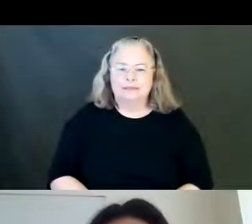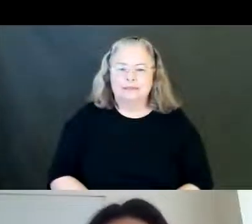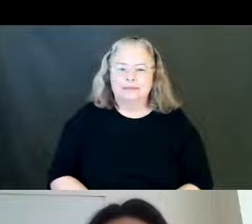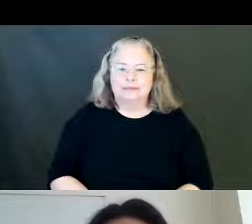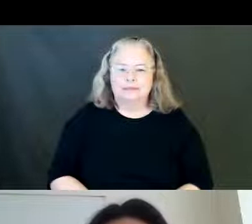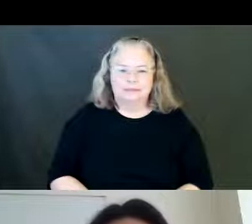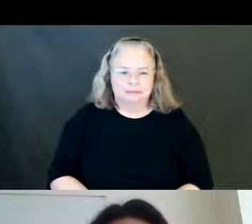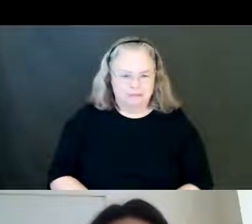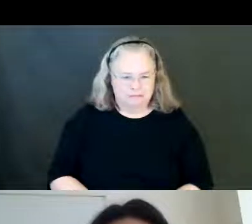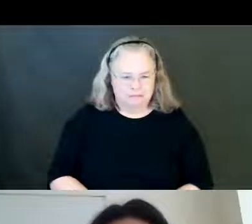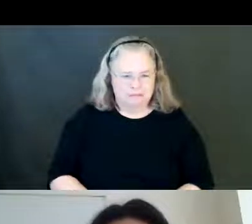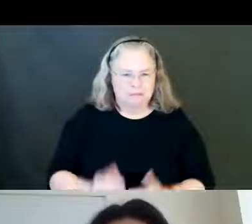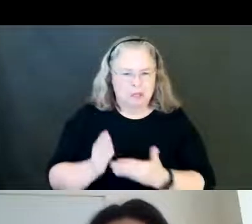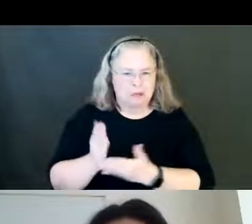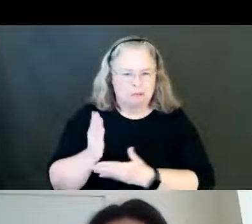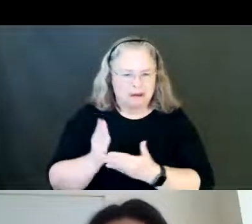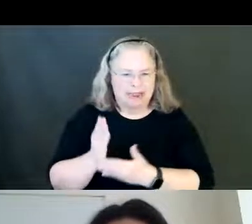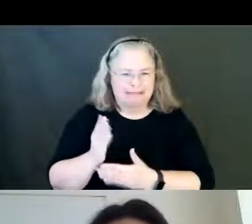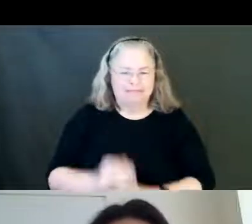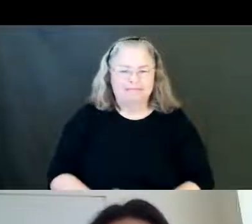All right.